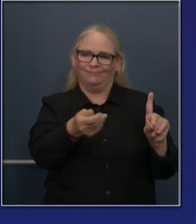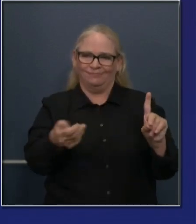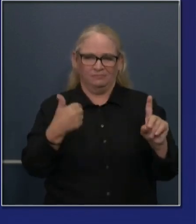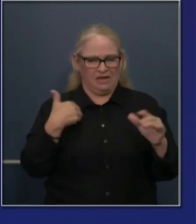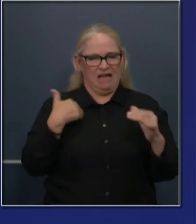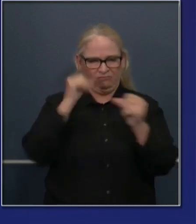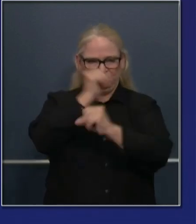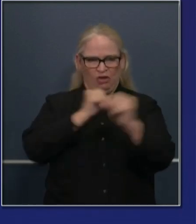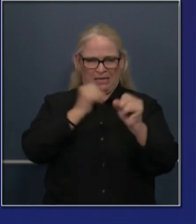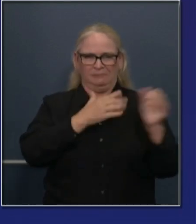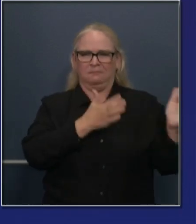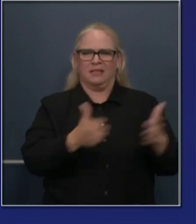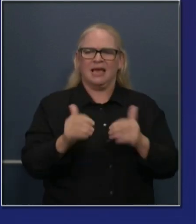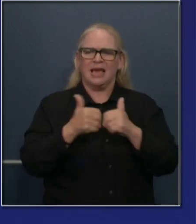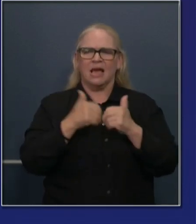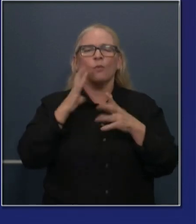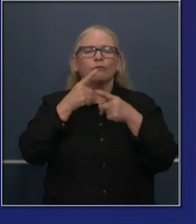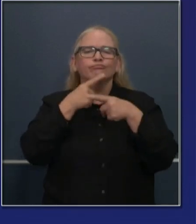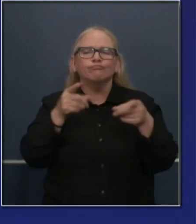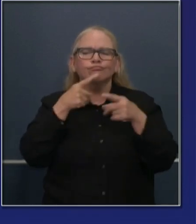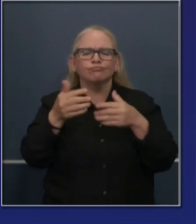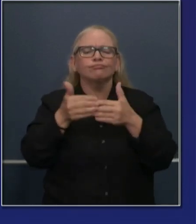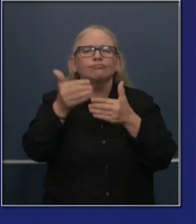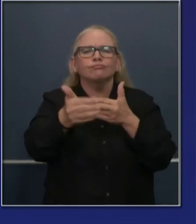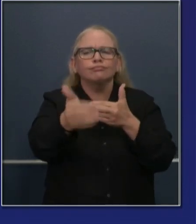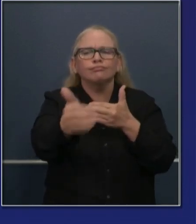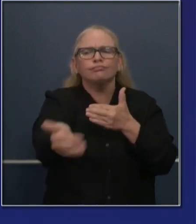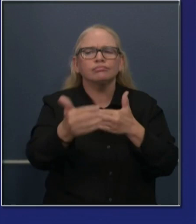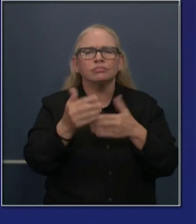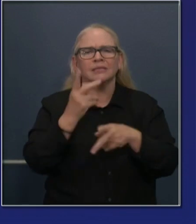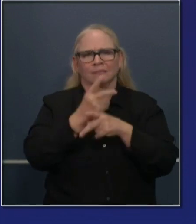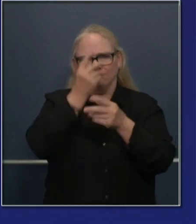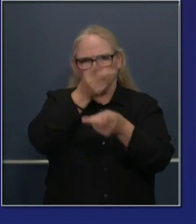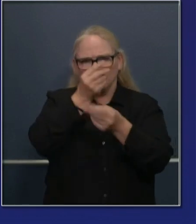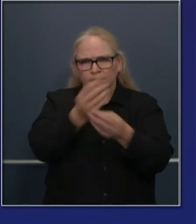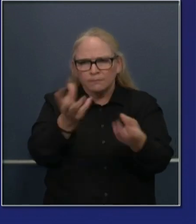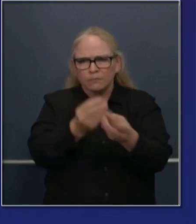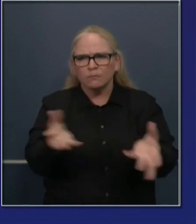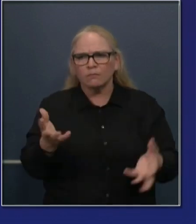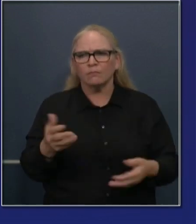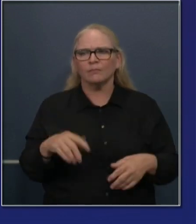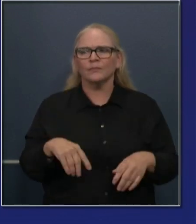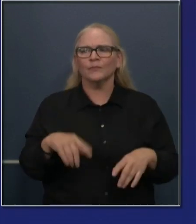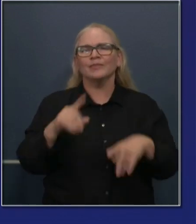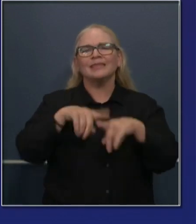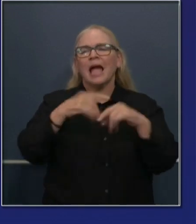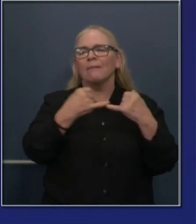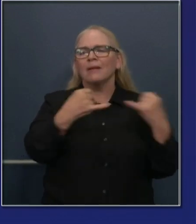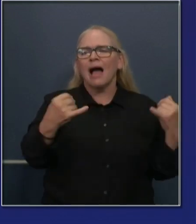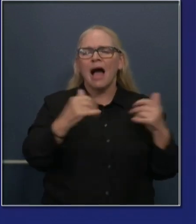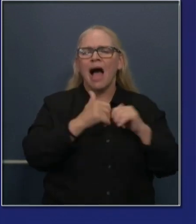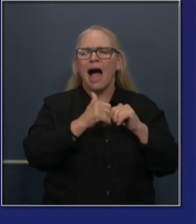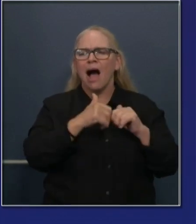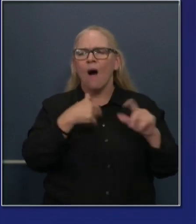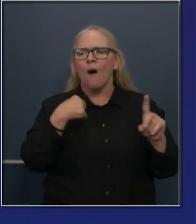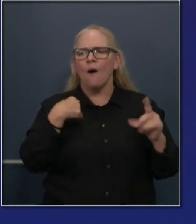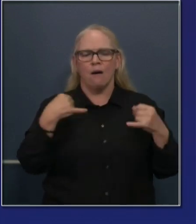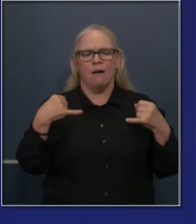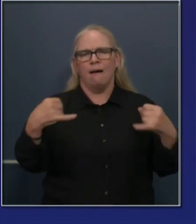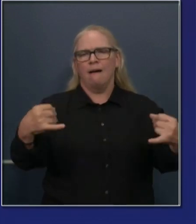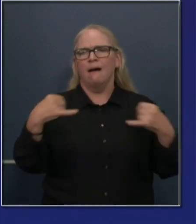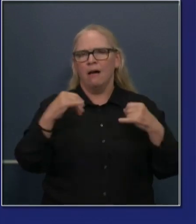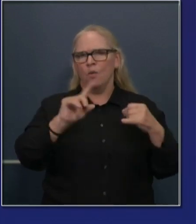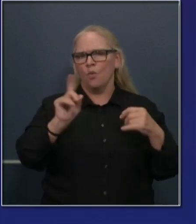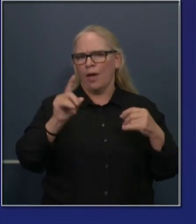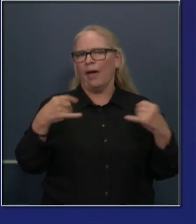putting out, waiving some of the timelines. Here's the great reality. Here's the mystery to me,